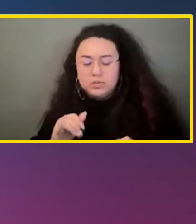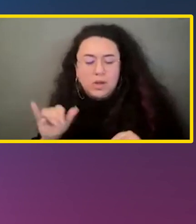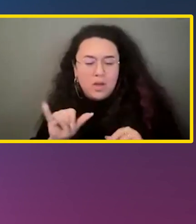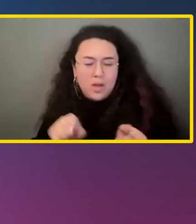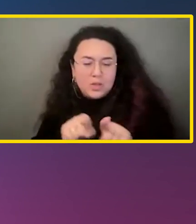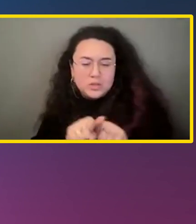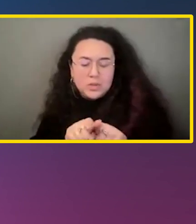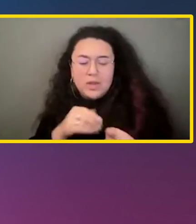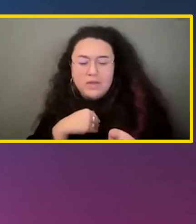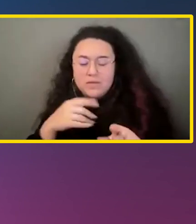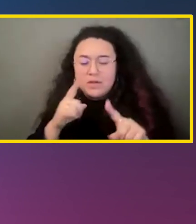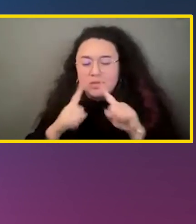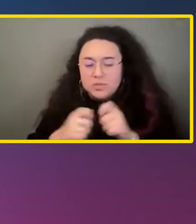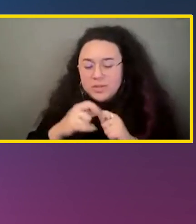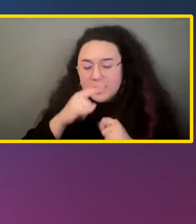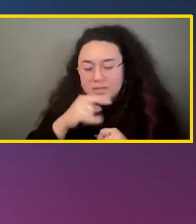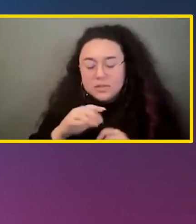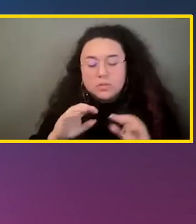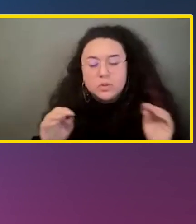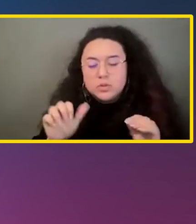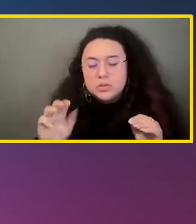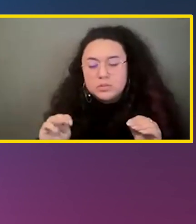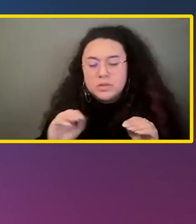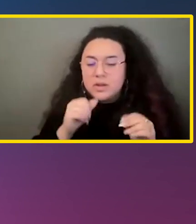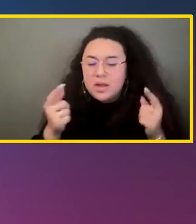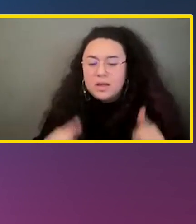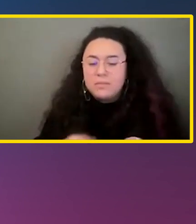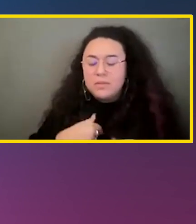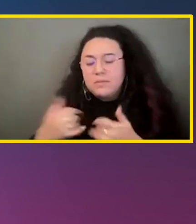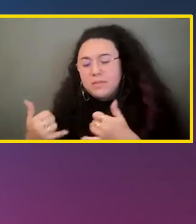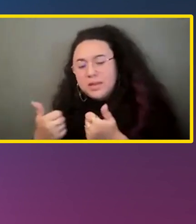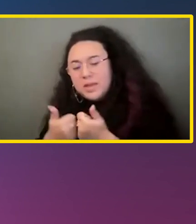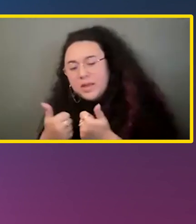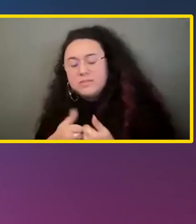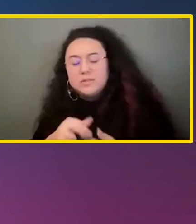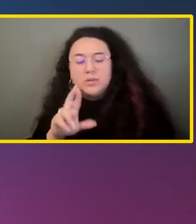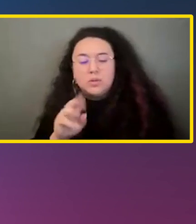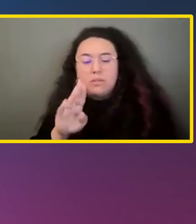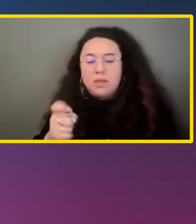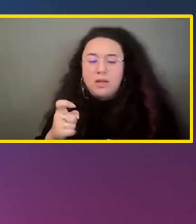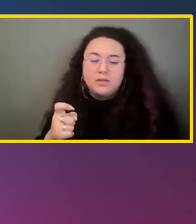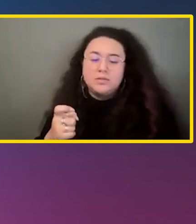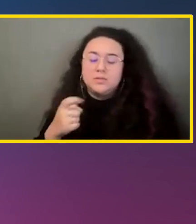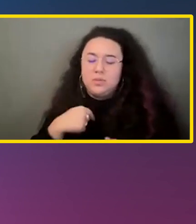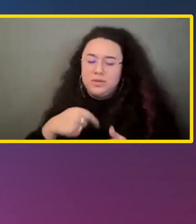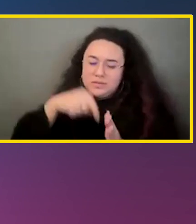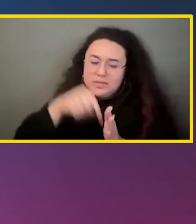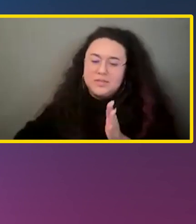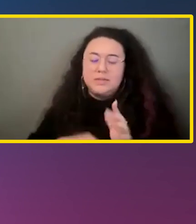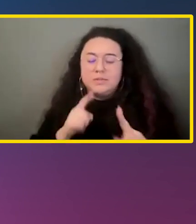I'm like, no social media, like it's not happening. And they play games and they play the Roblox and they play these things. And we have extensive conversations